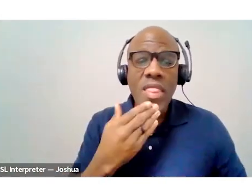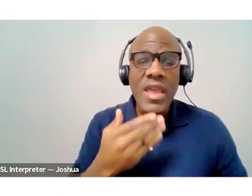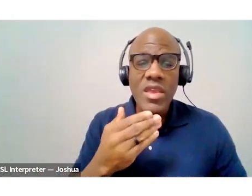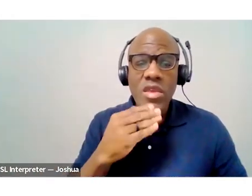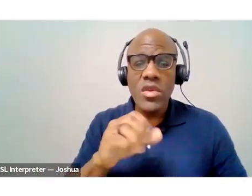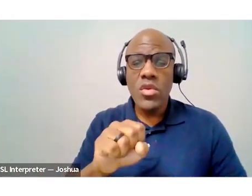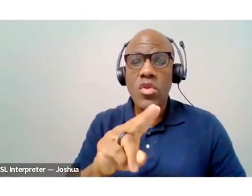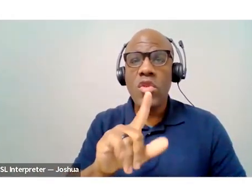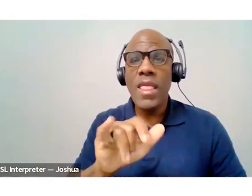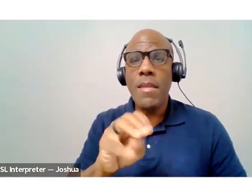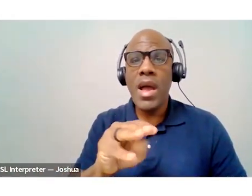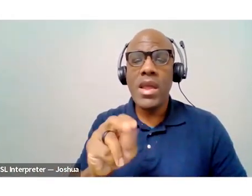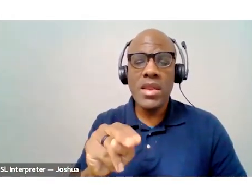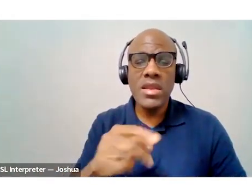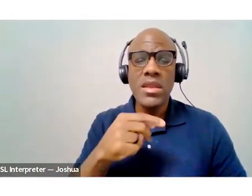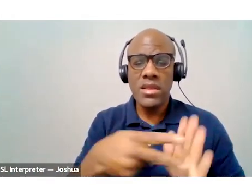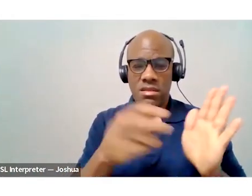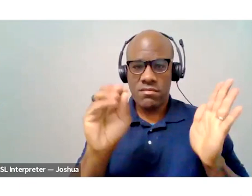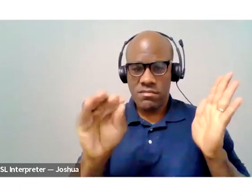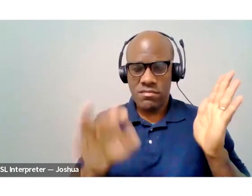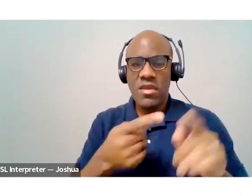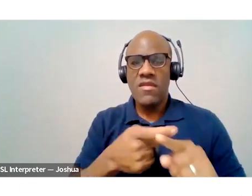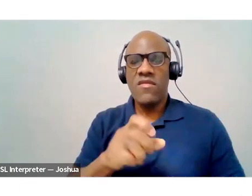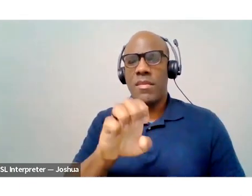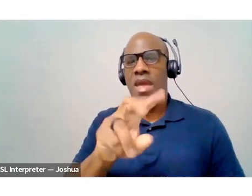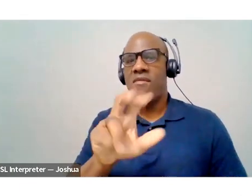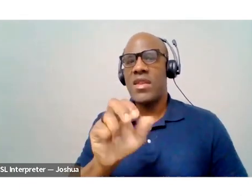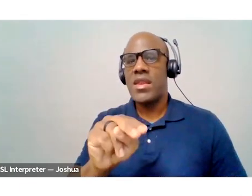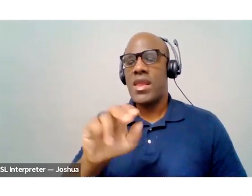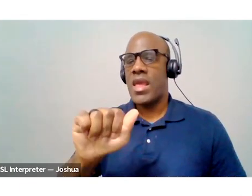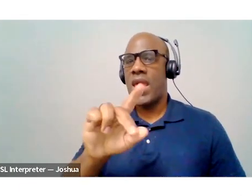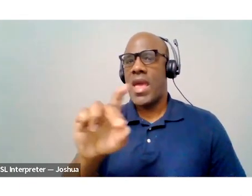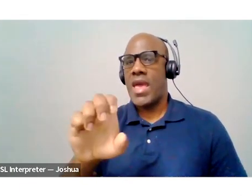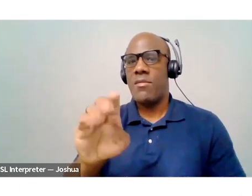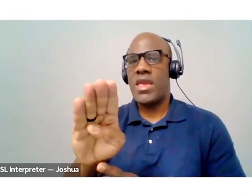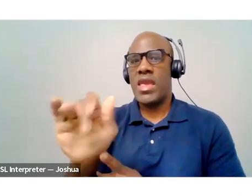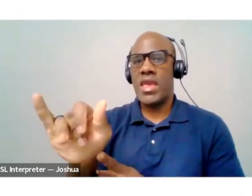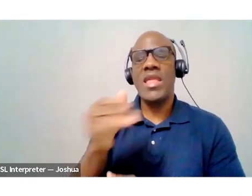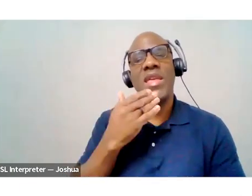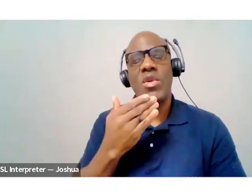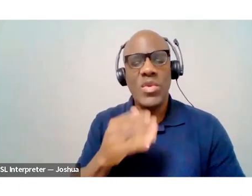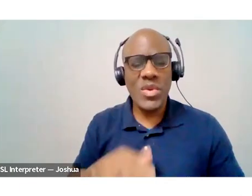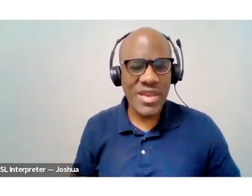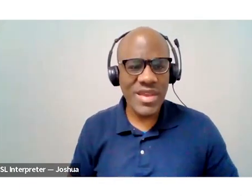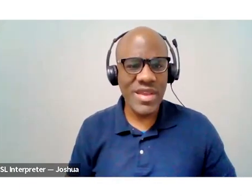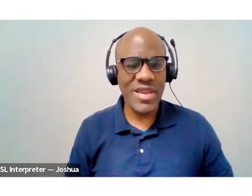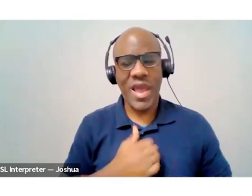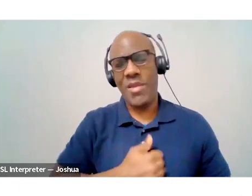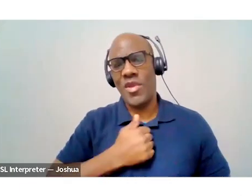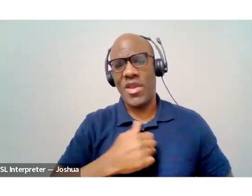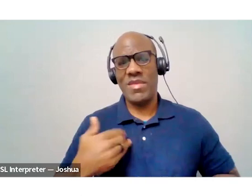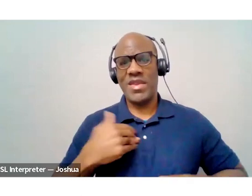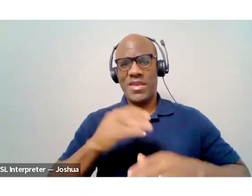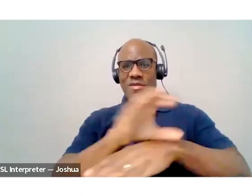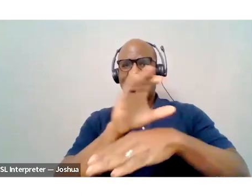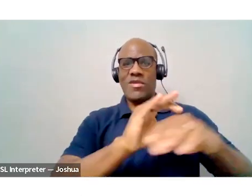for giving some quotes from Ibn Arabi. Oops. This is when you're dealing with all these windows.